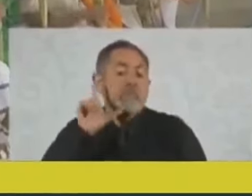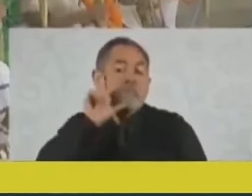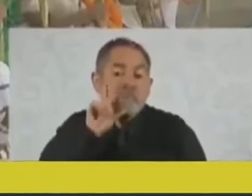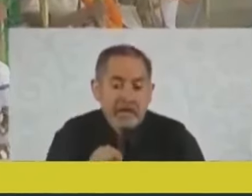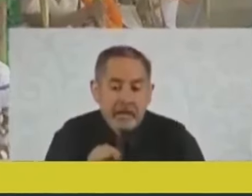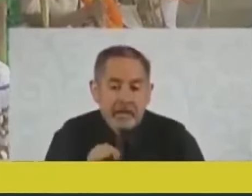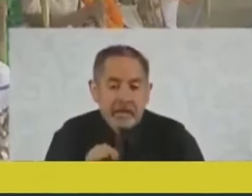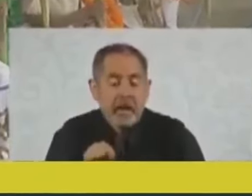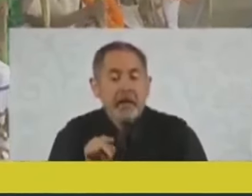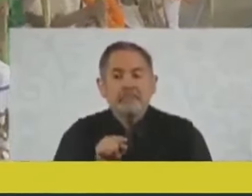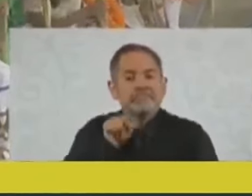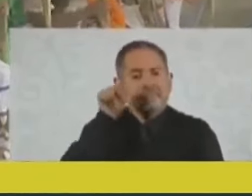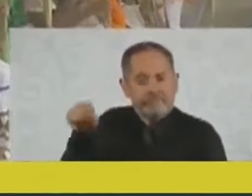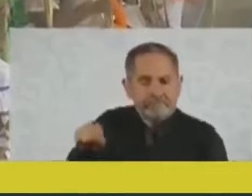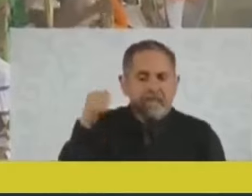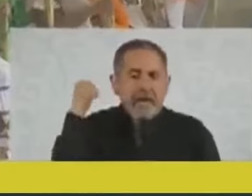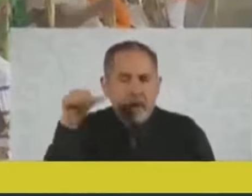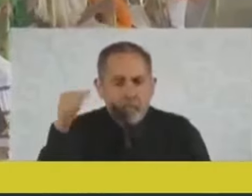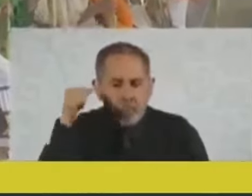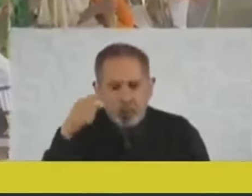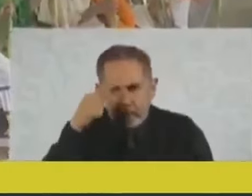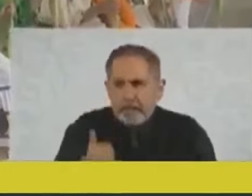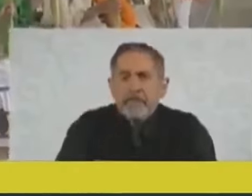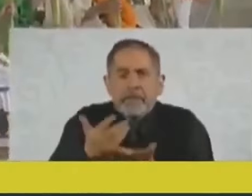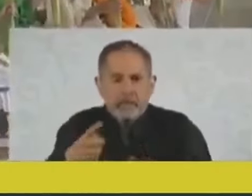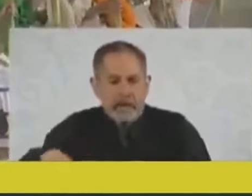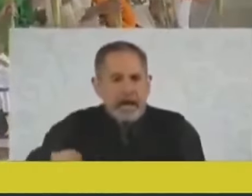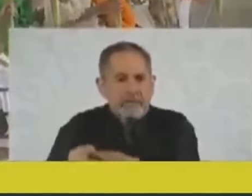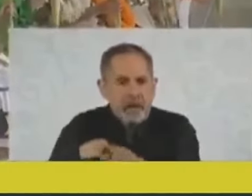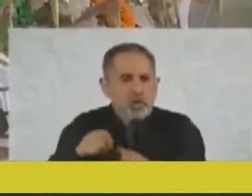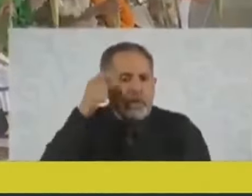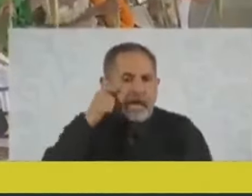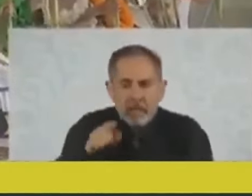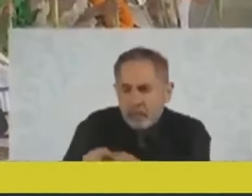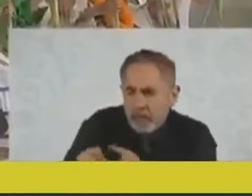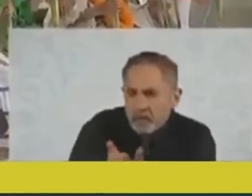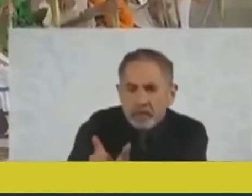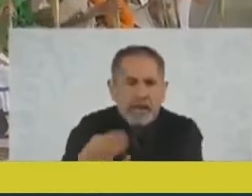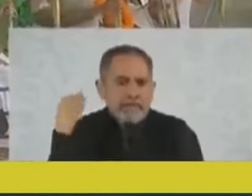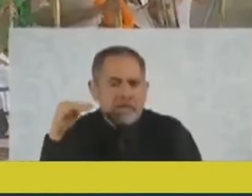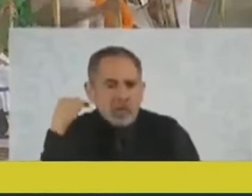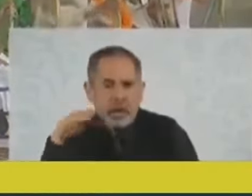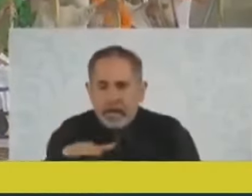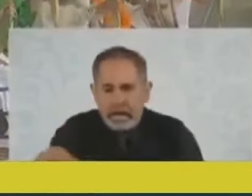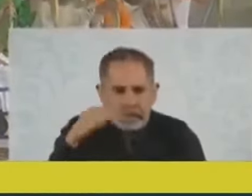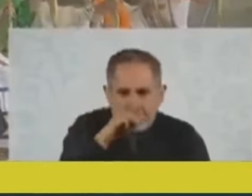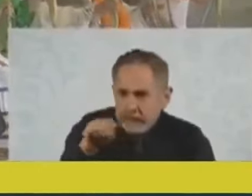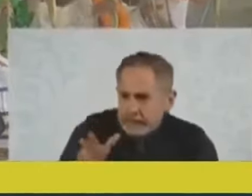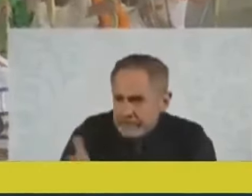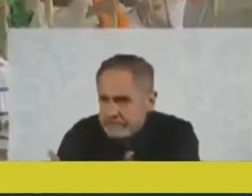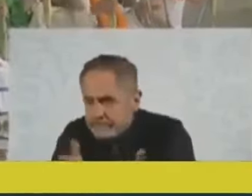tomorrow we will be in Acapulco to support our brothers and sisters of Guerrero and